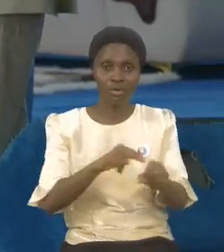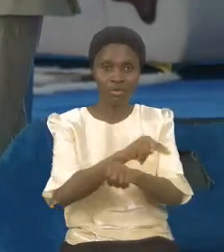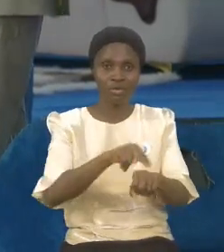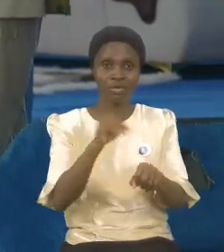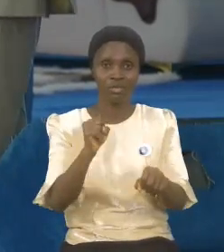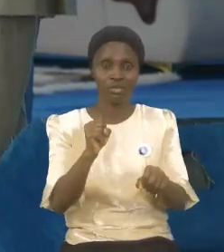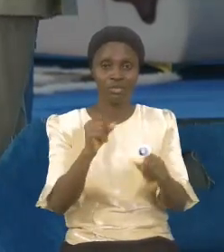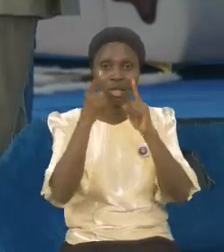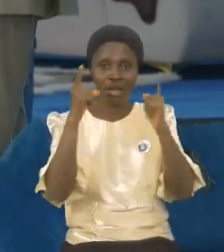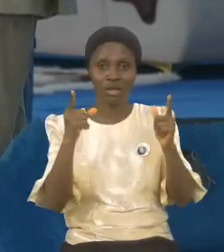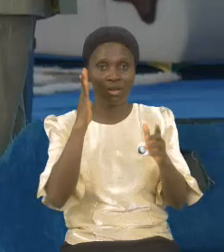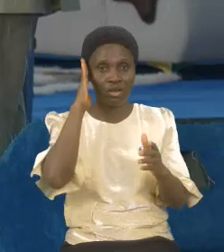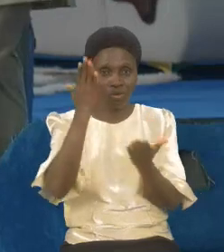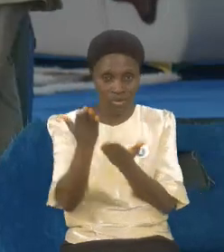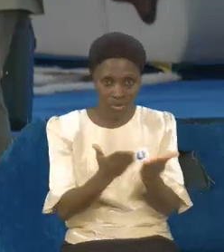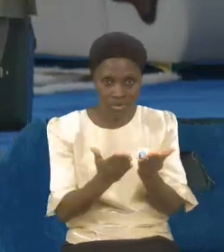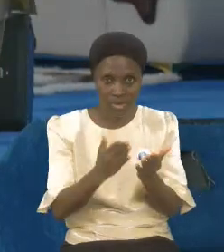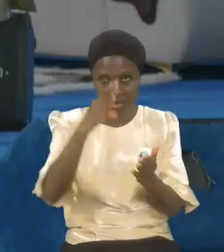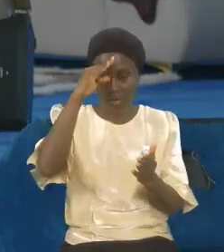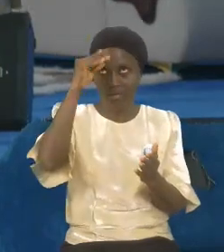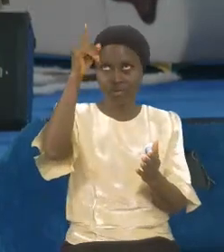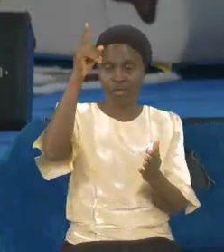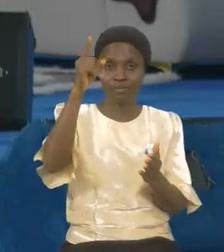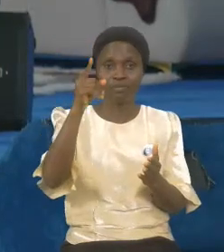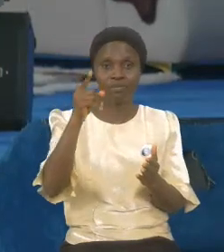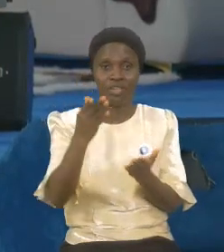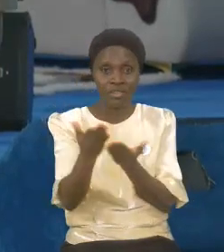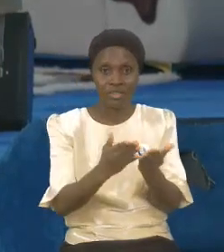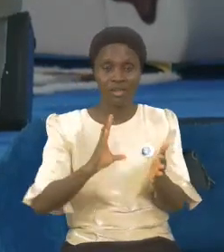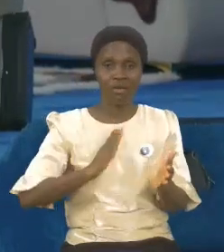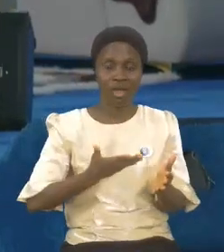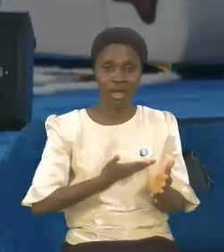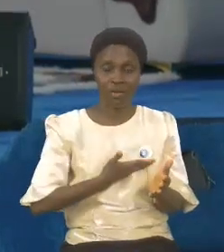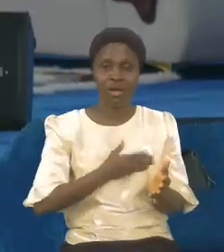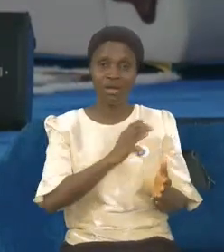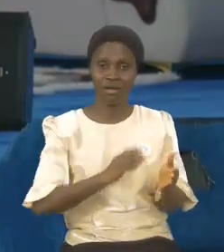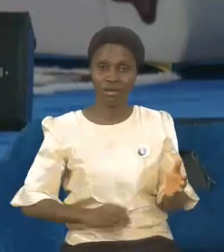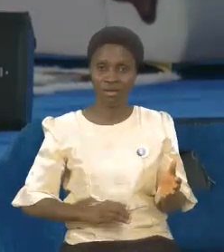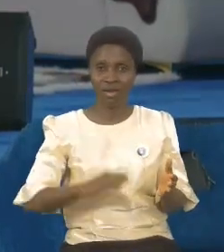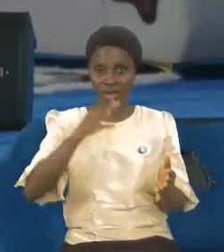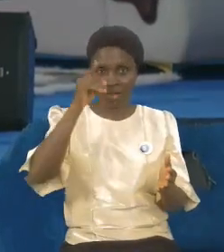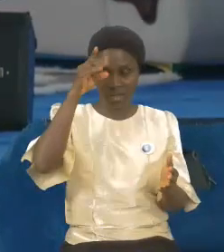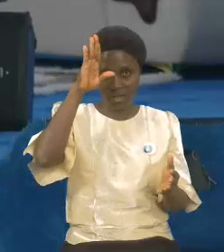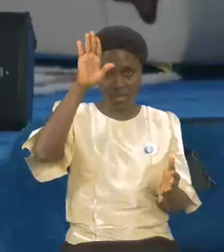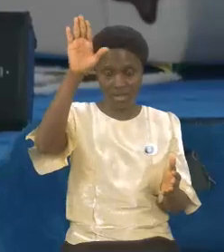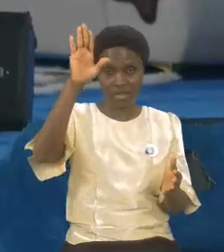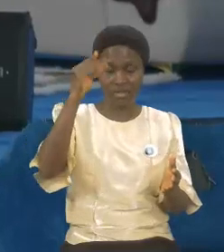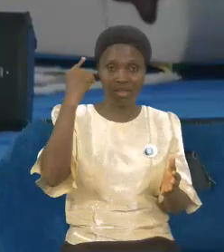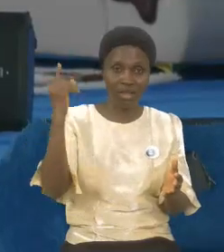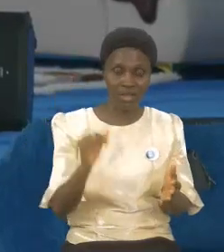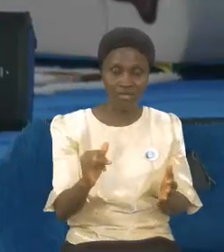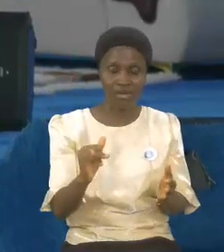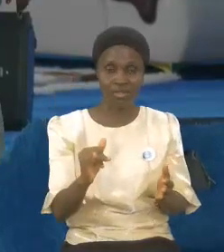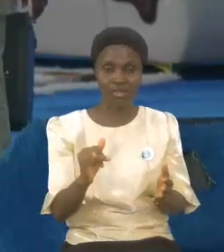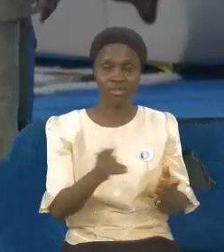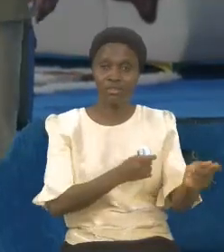him. Serve our Christ. His dominion is an everlasting dominion which shall not pass